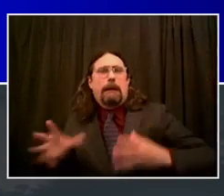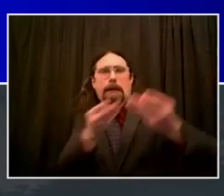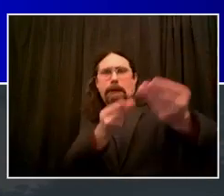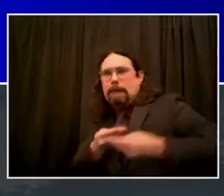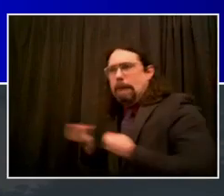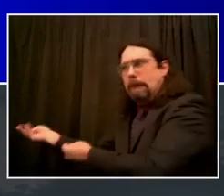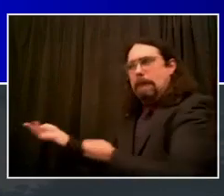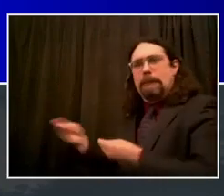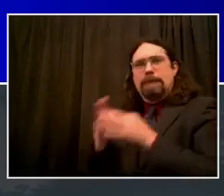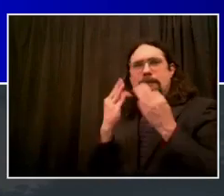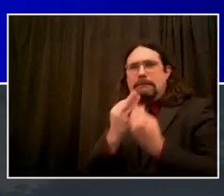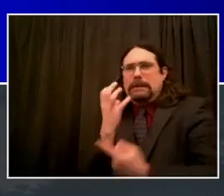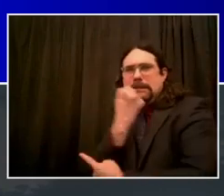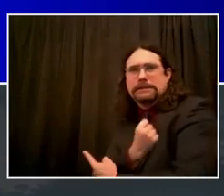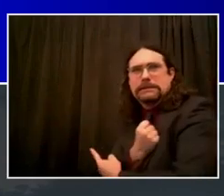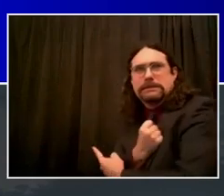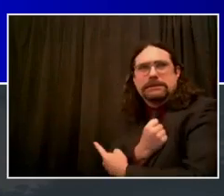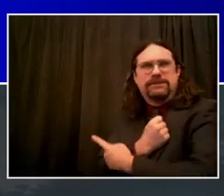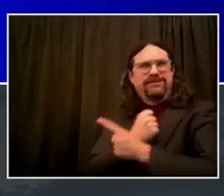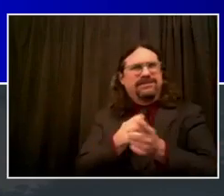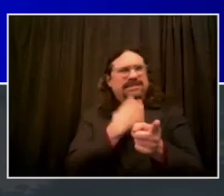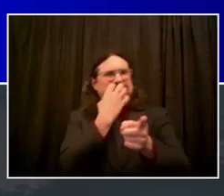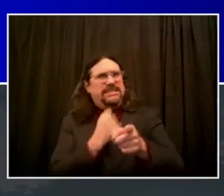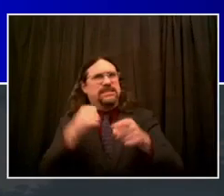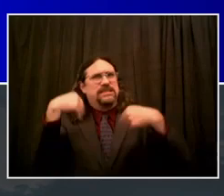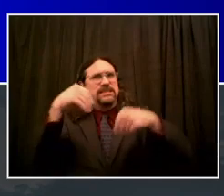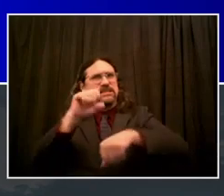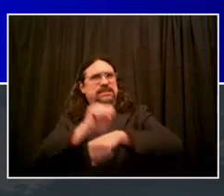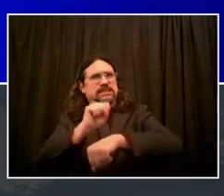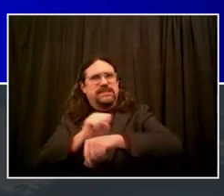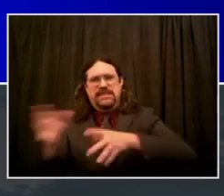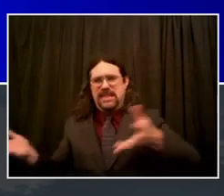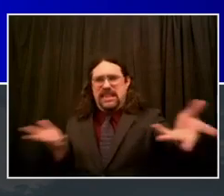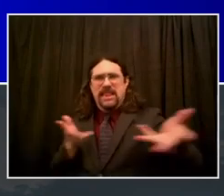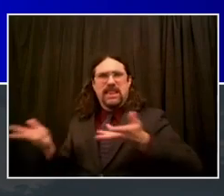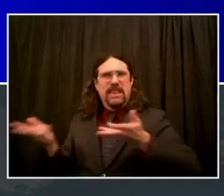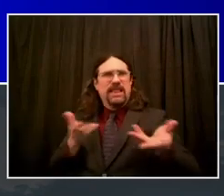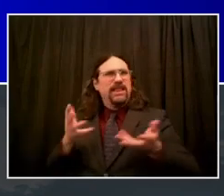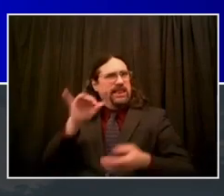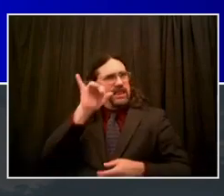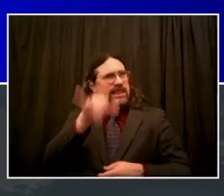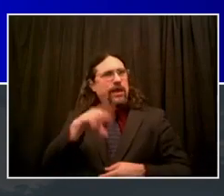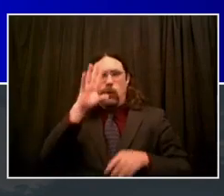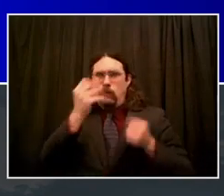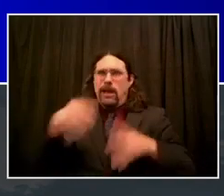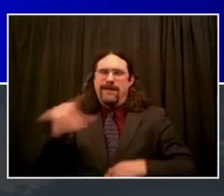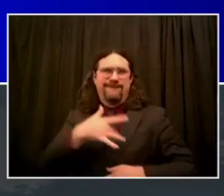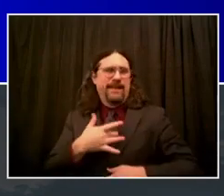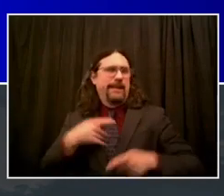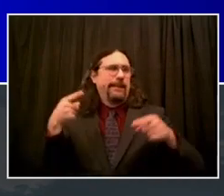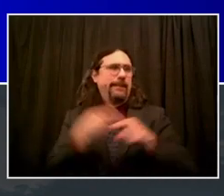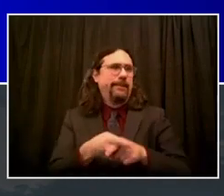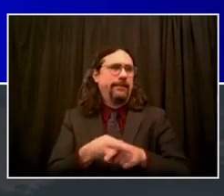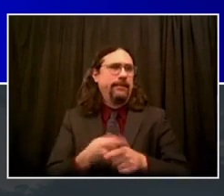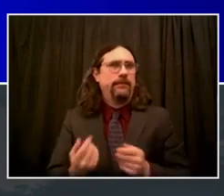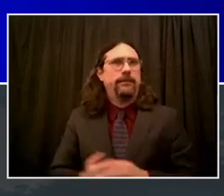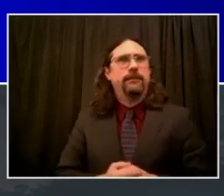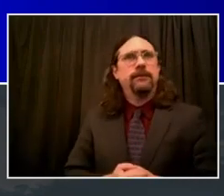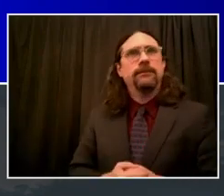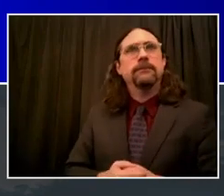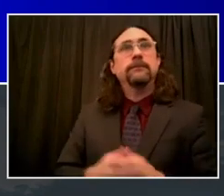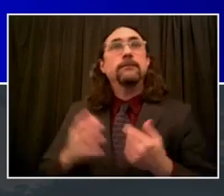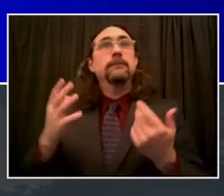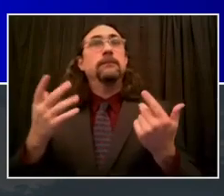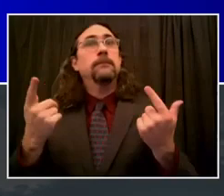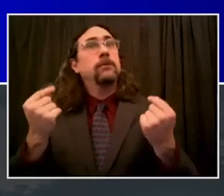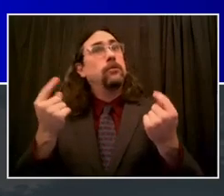sure that they have what they need to be safe. Now, this is going to involve, of course, working with the businesses, making sure they're following those rules, making sure